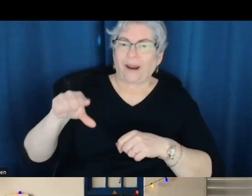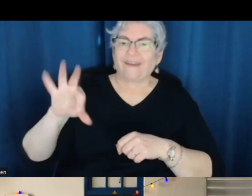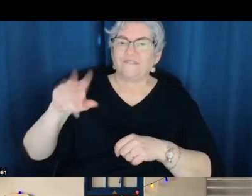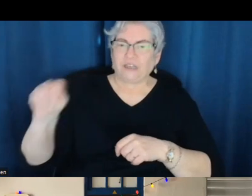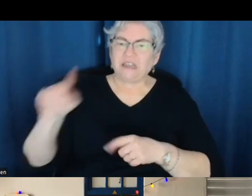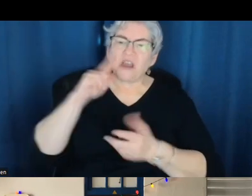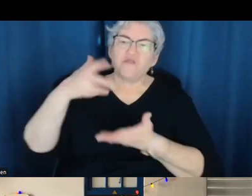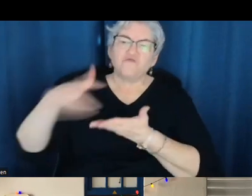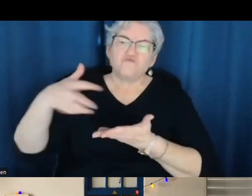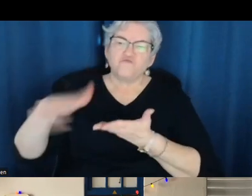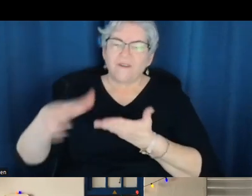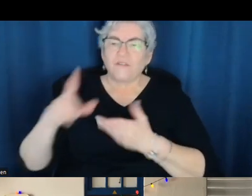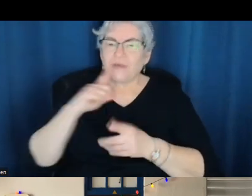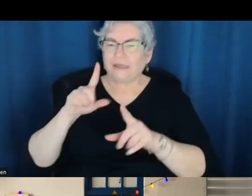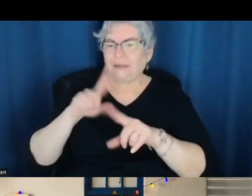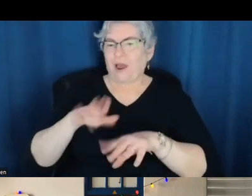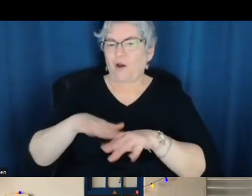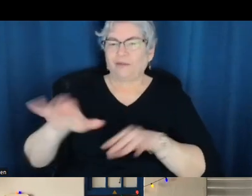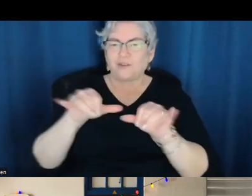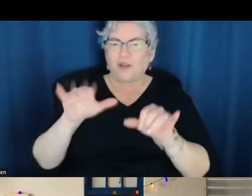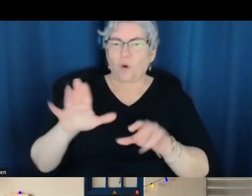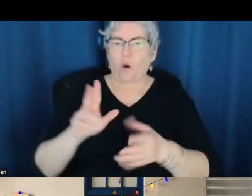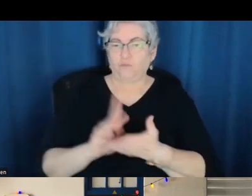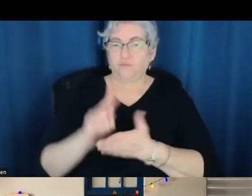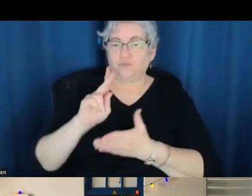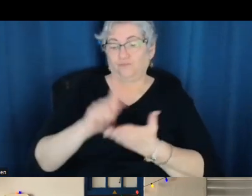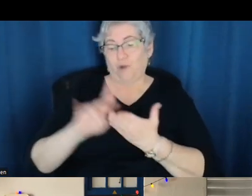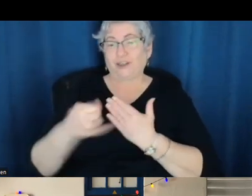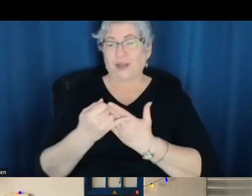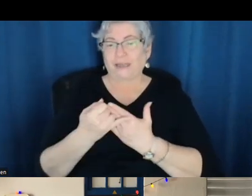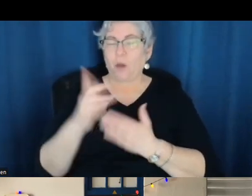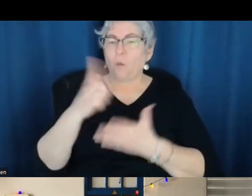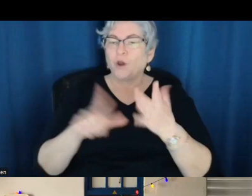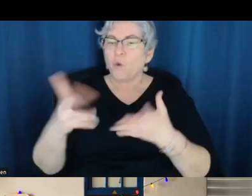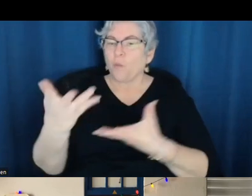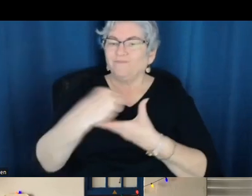and will depend on the size of your project and the species that you plan to include.